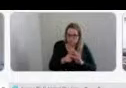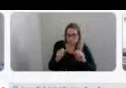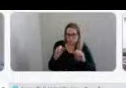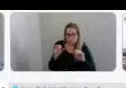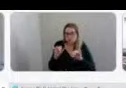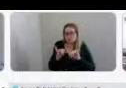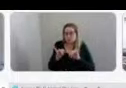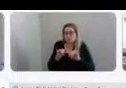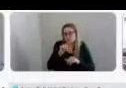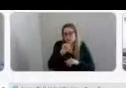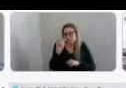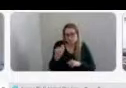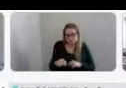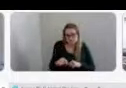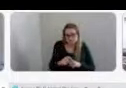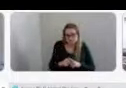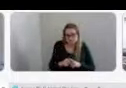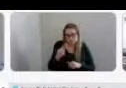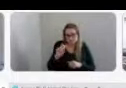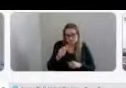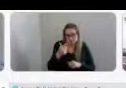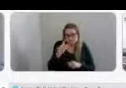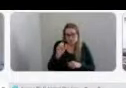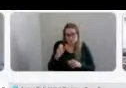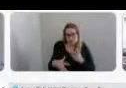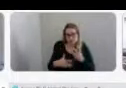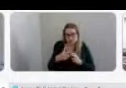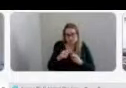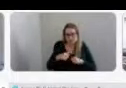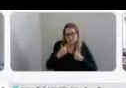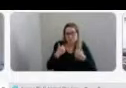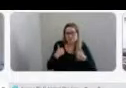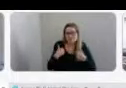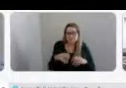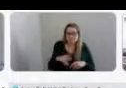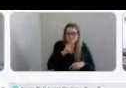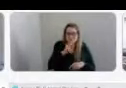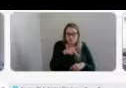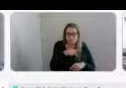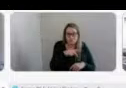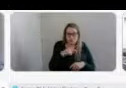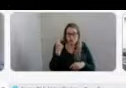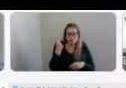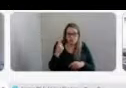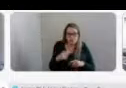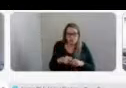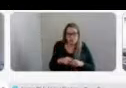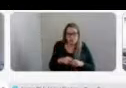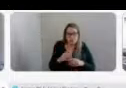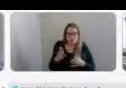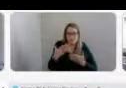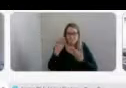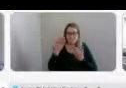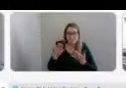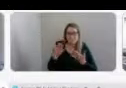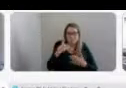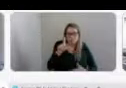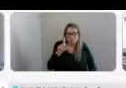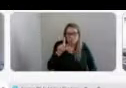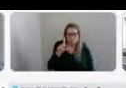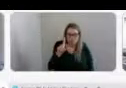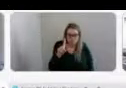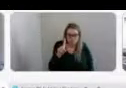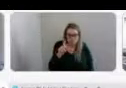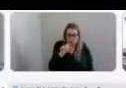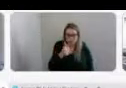county cities the size of nogales most of my life and finally i have a personality of the own a proposal for ld 20 successful in my